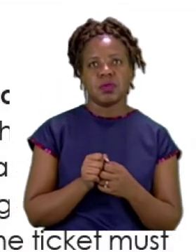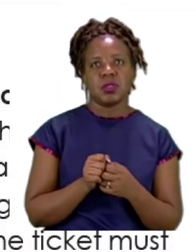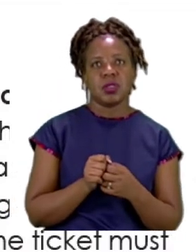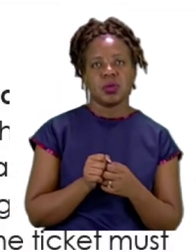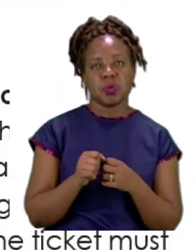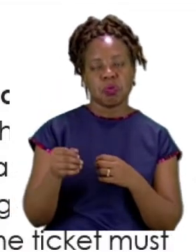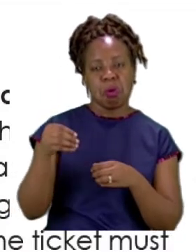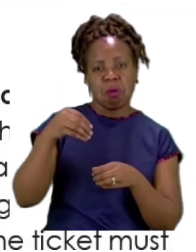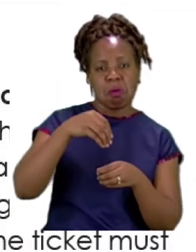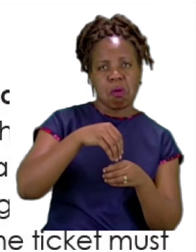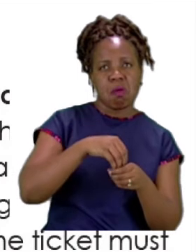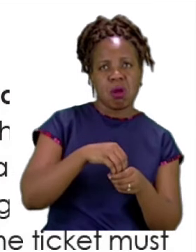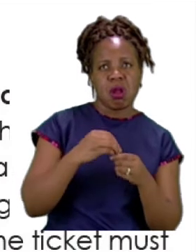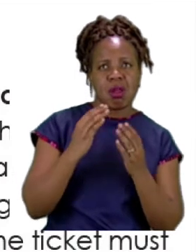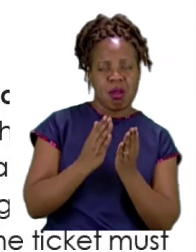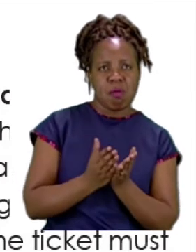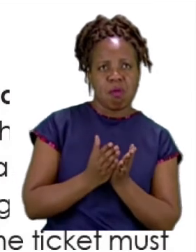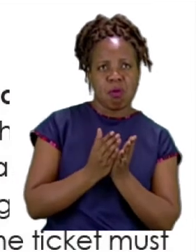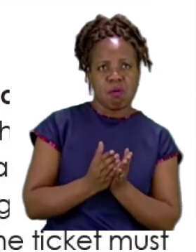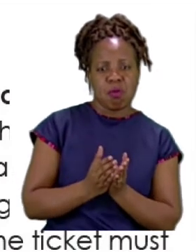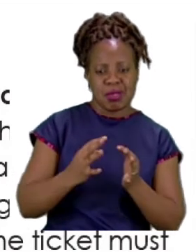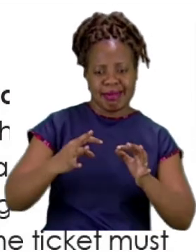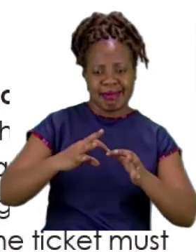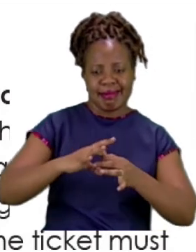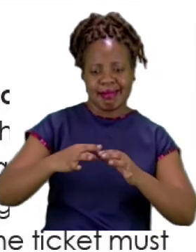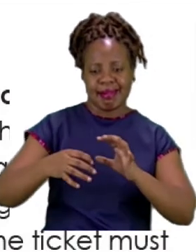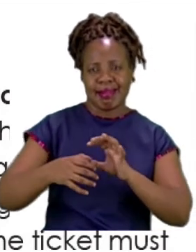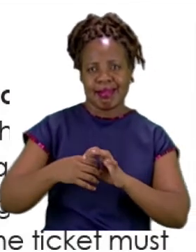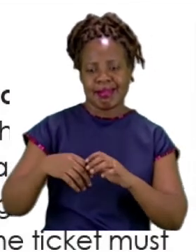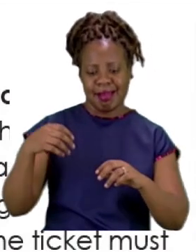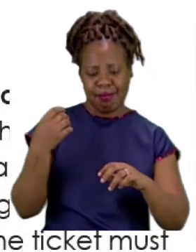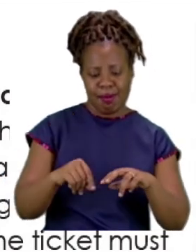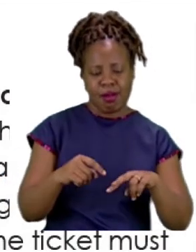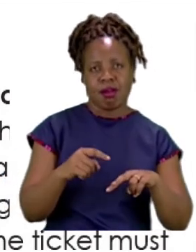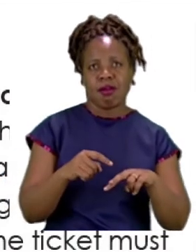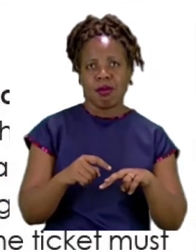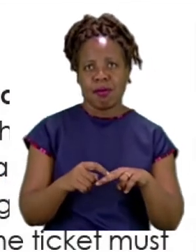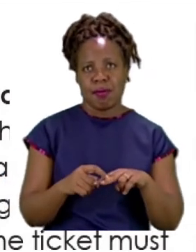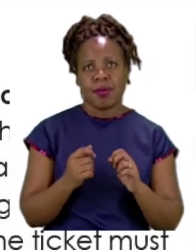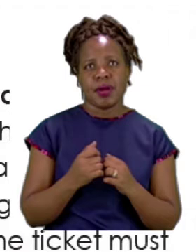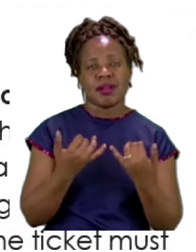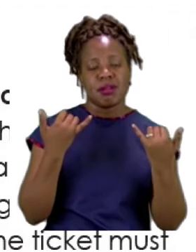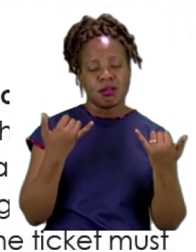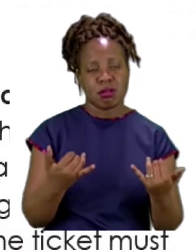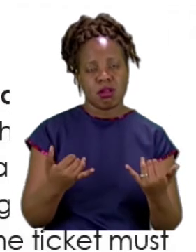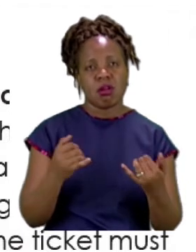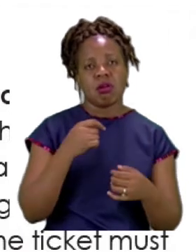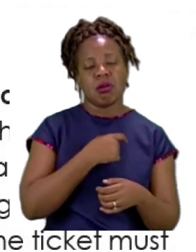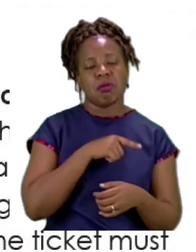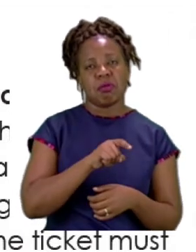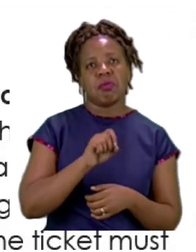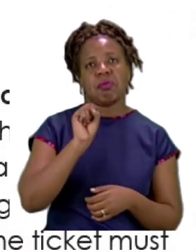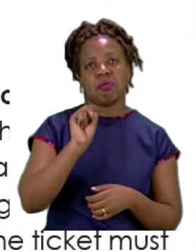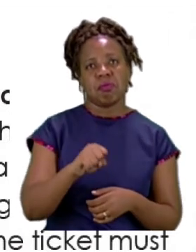a chain. She must travel by train, but the ticket must